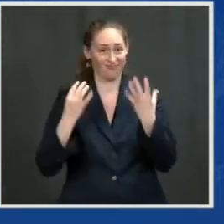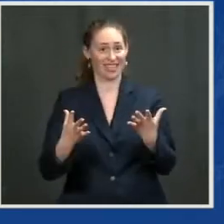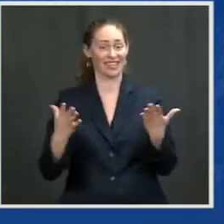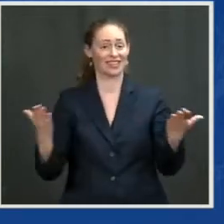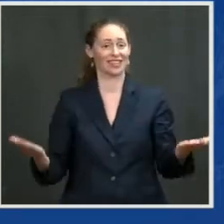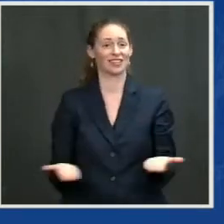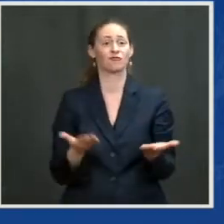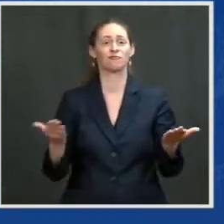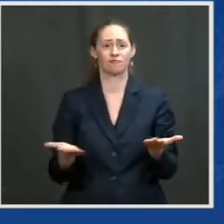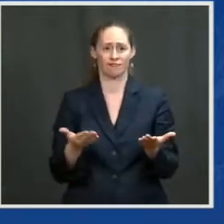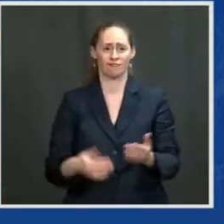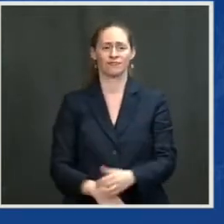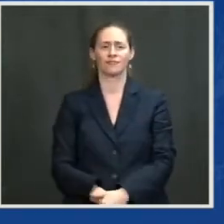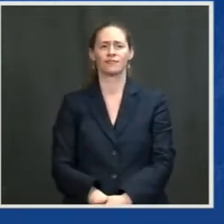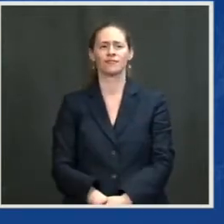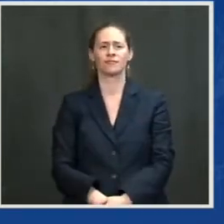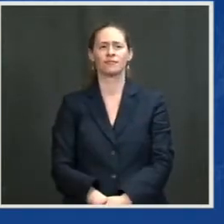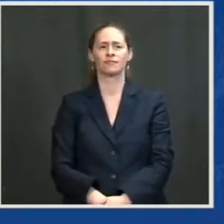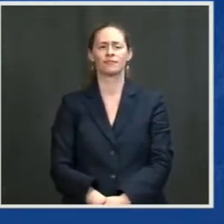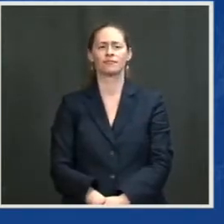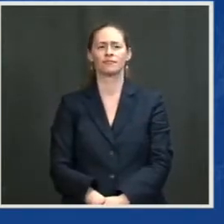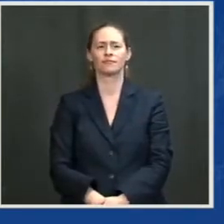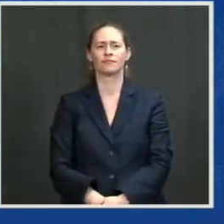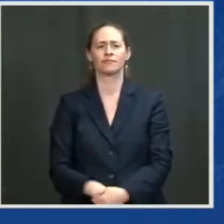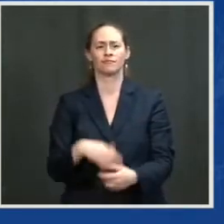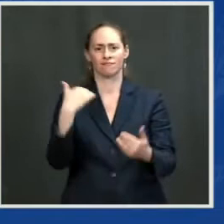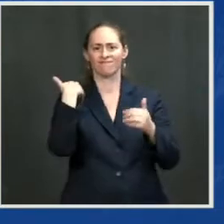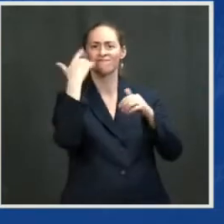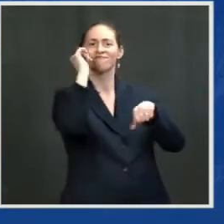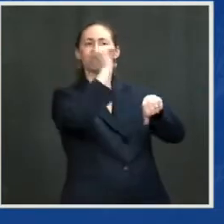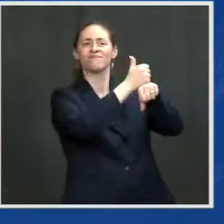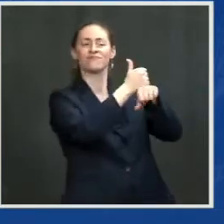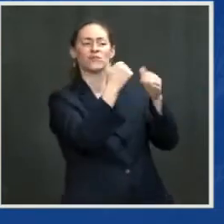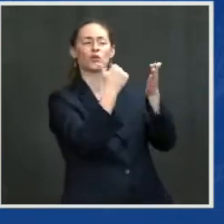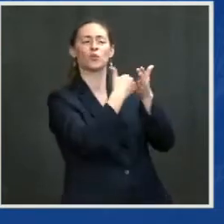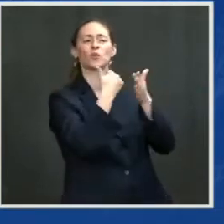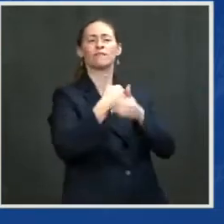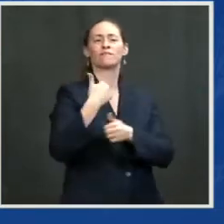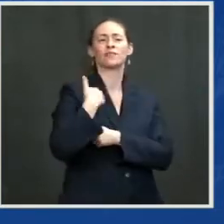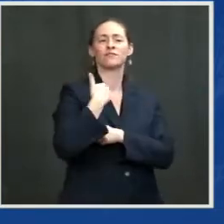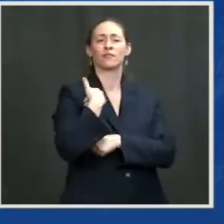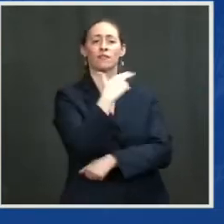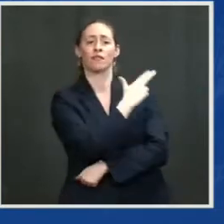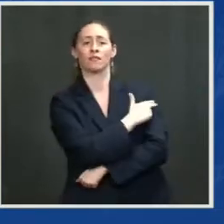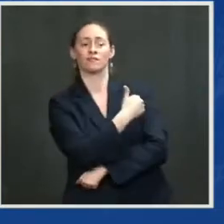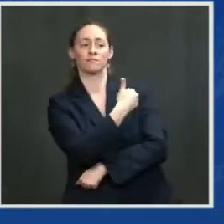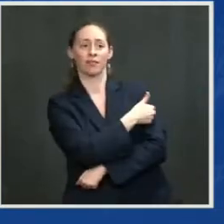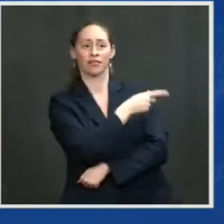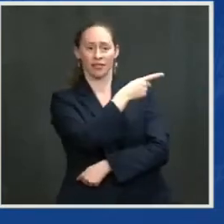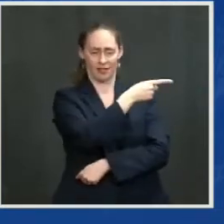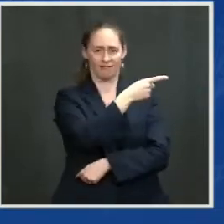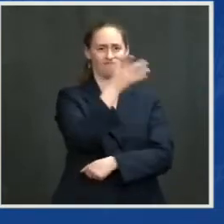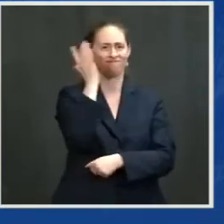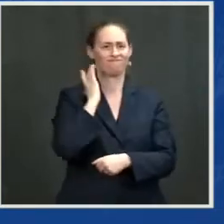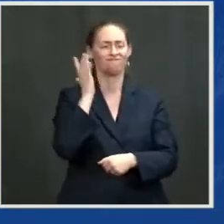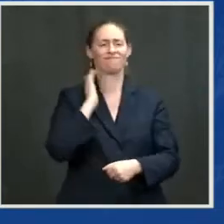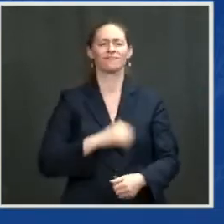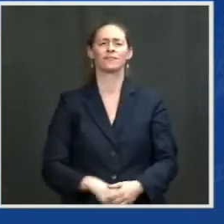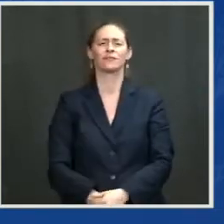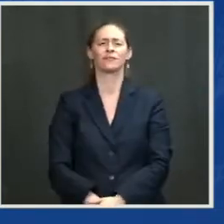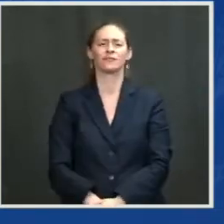built a few years ago, beginning when Barack and I were in office. But most VA hospitals, for example, are 50 years old or